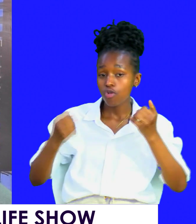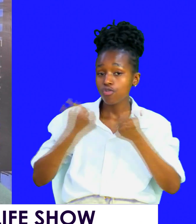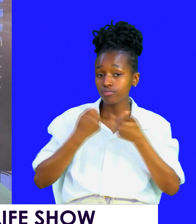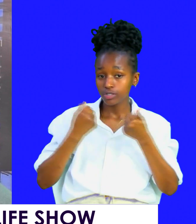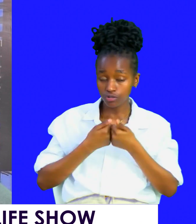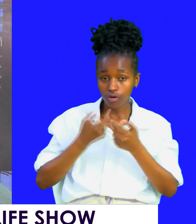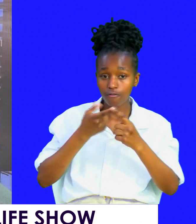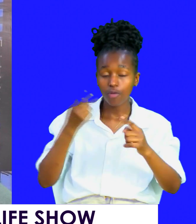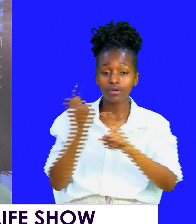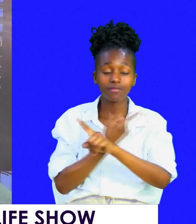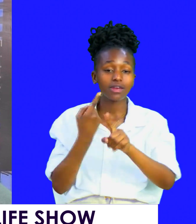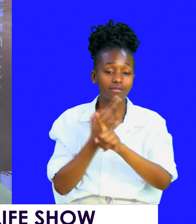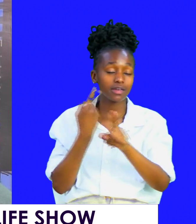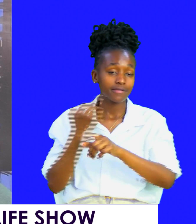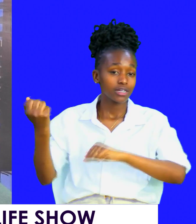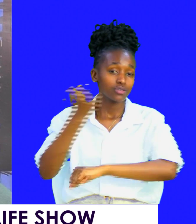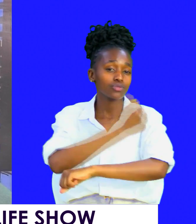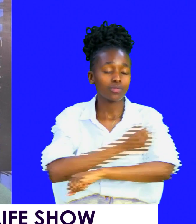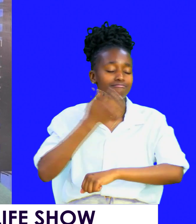country. One of the most exciting